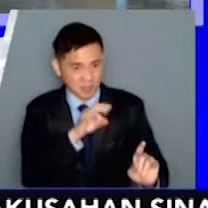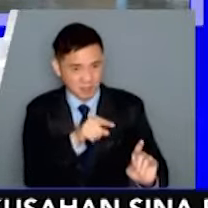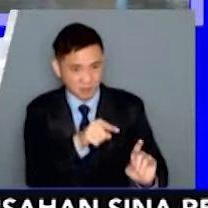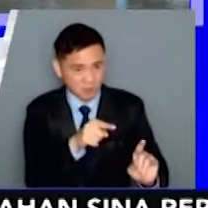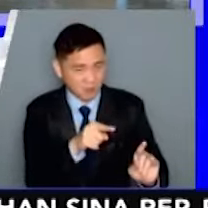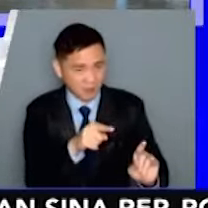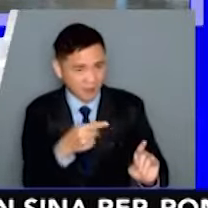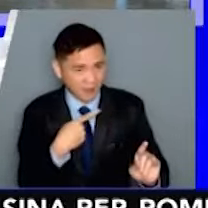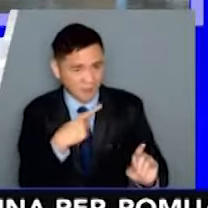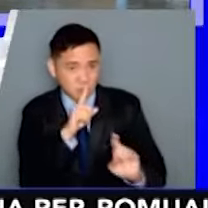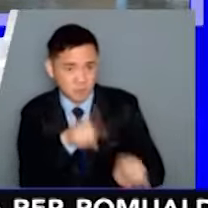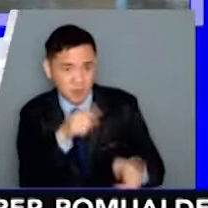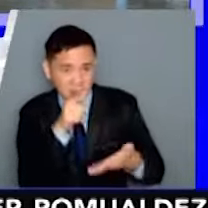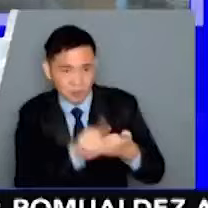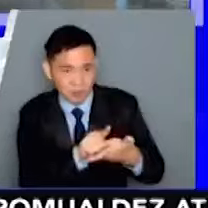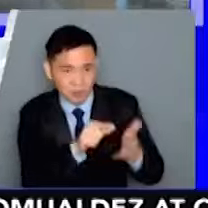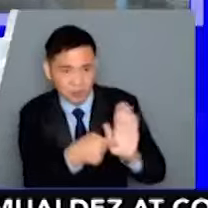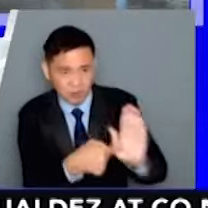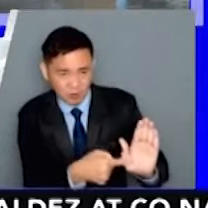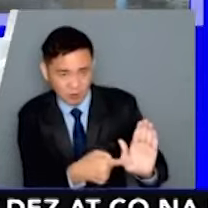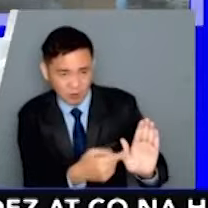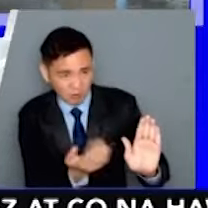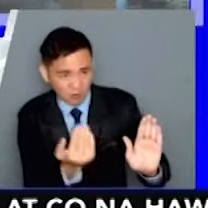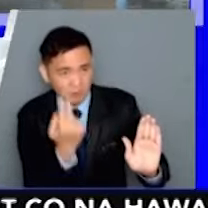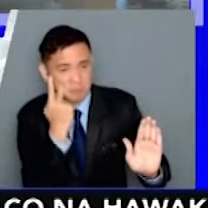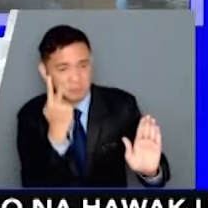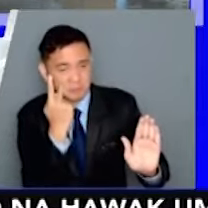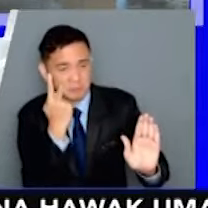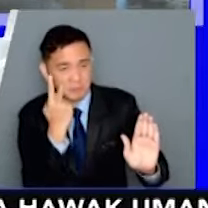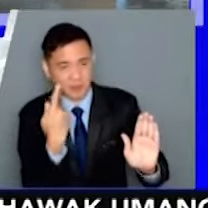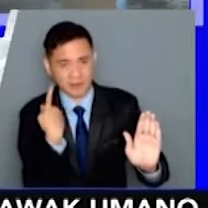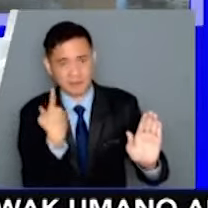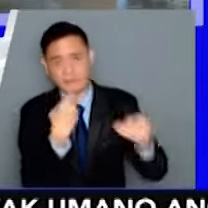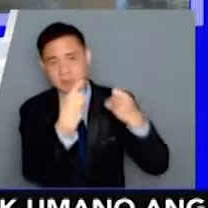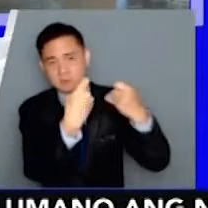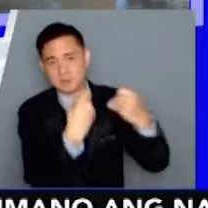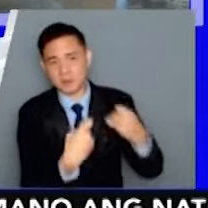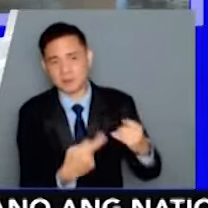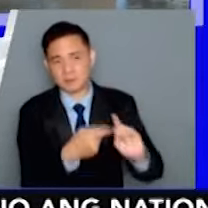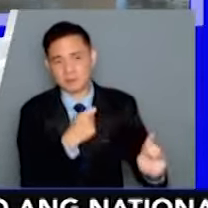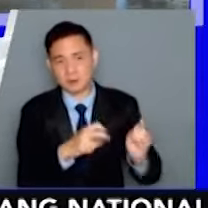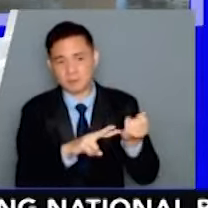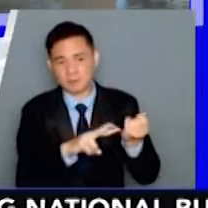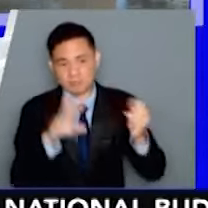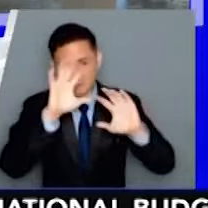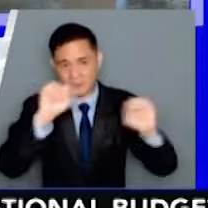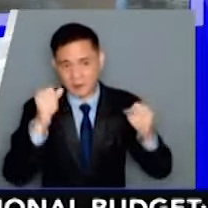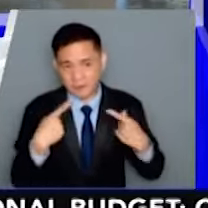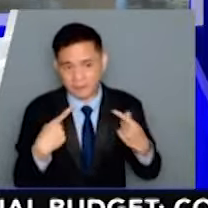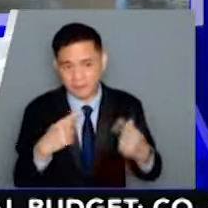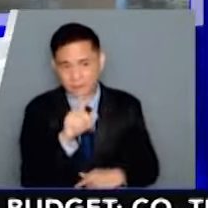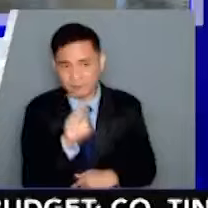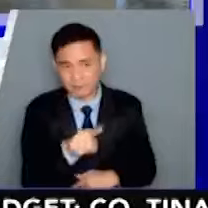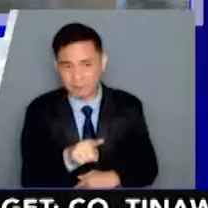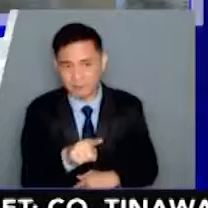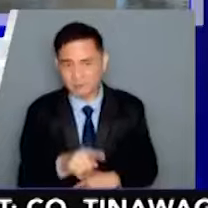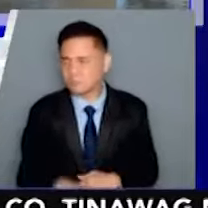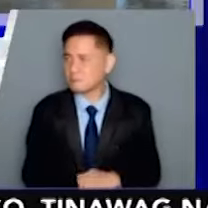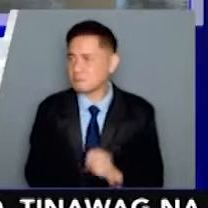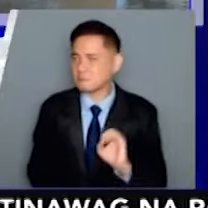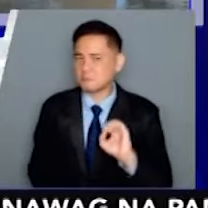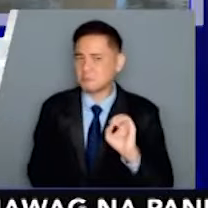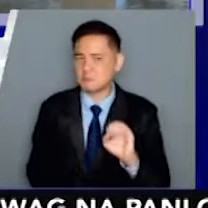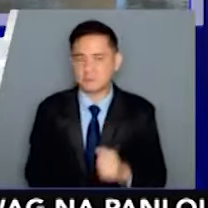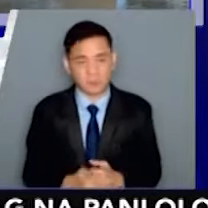the answer, and the explanation of the Office of the Vice President. That is correct po. And it have you received a